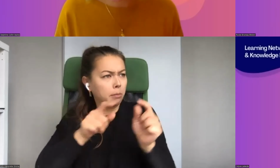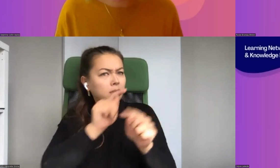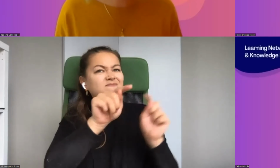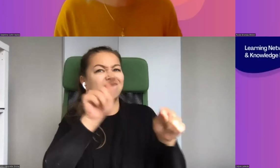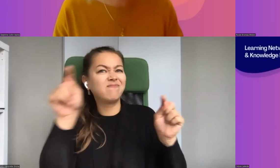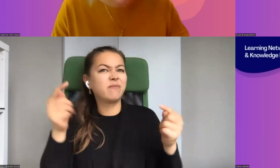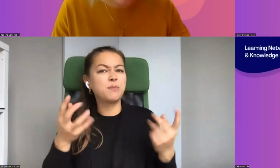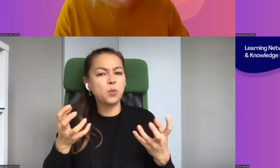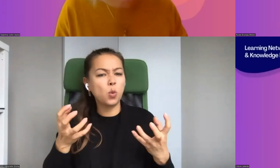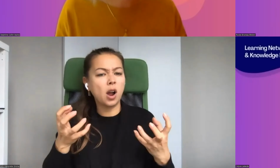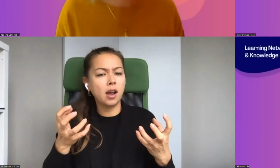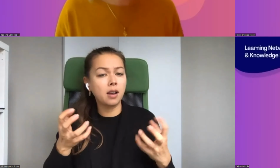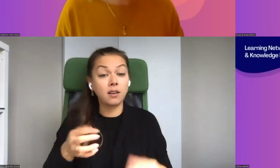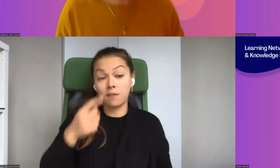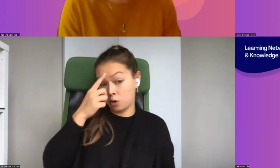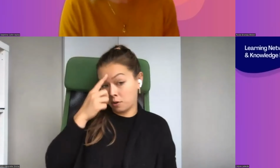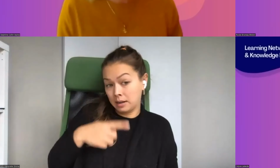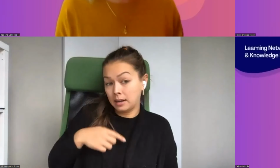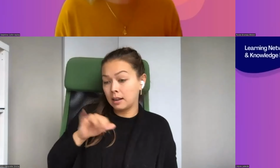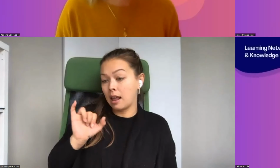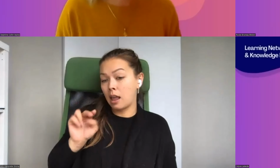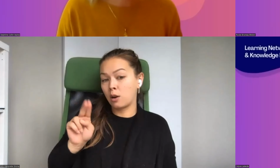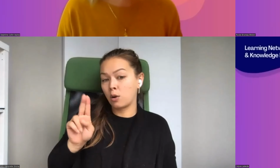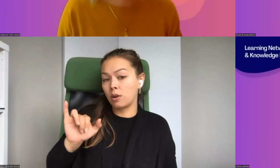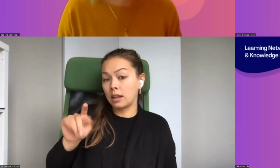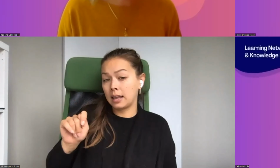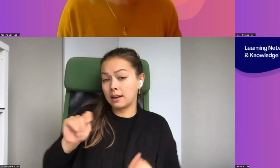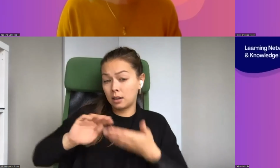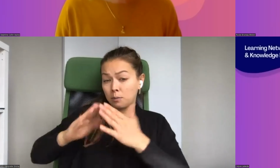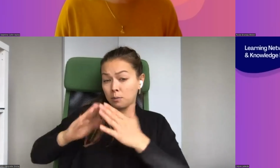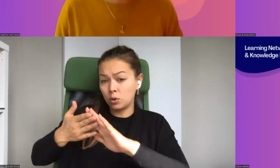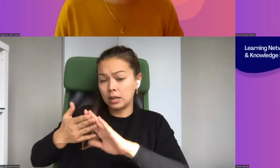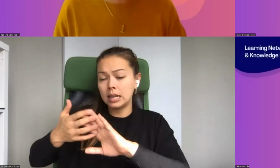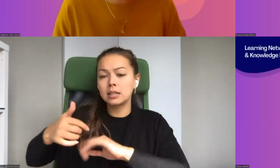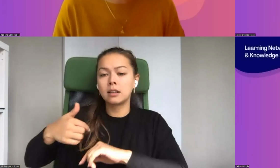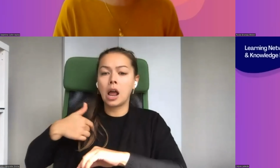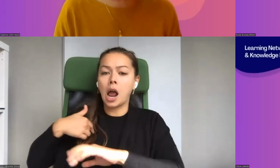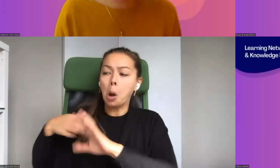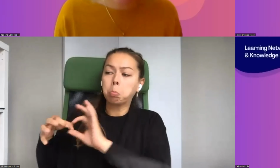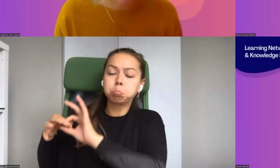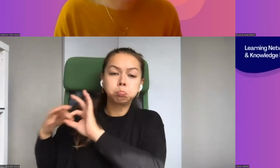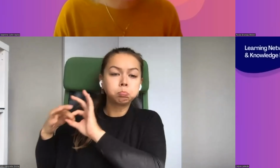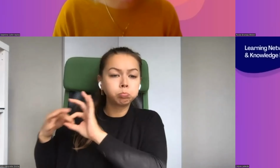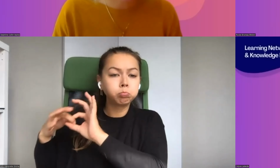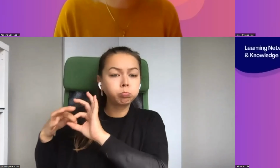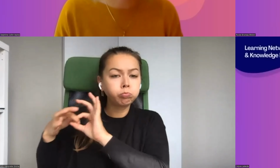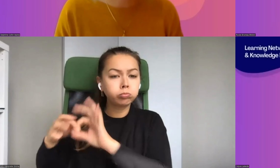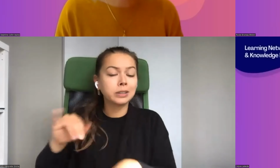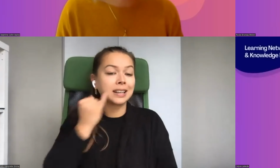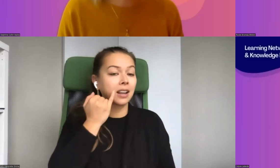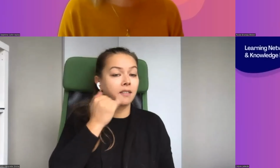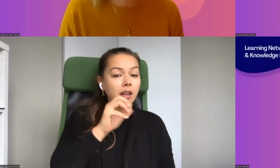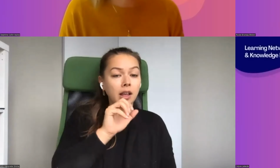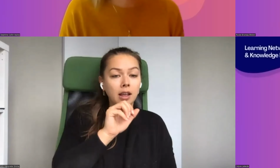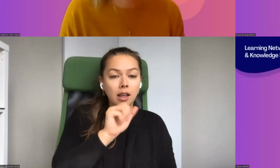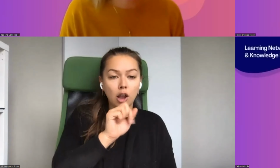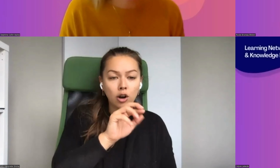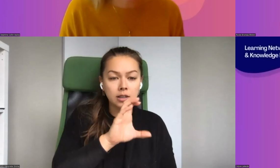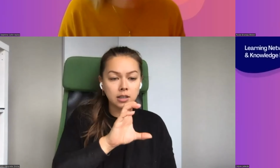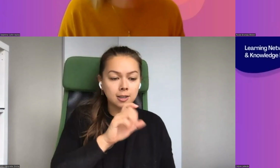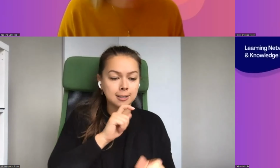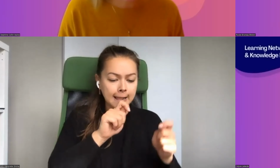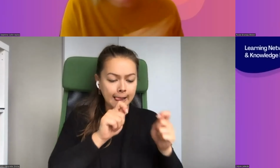the Inuit communities when it comes to adapting the ARC and having models that are trauma focused. I've